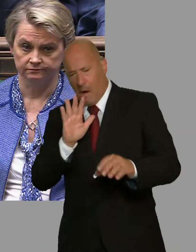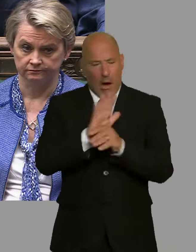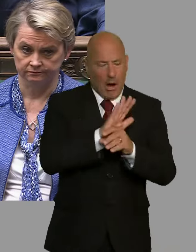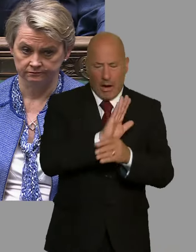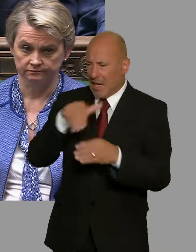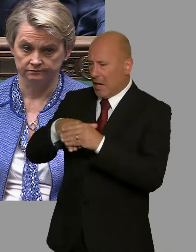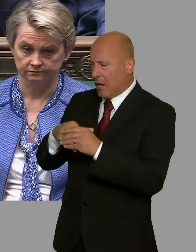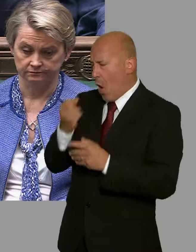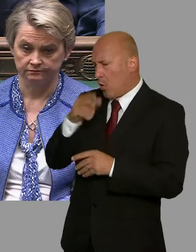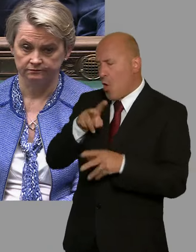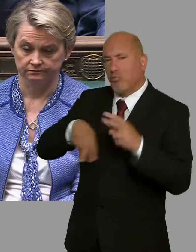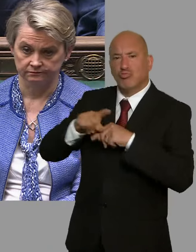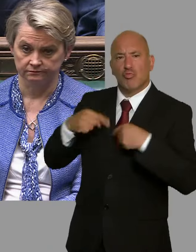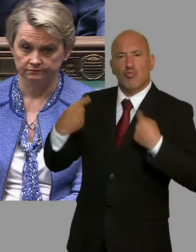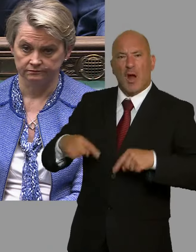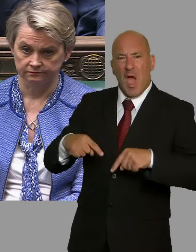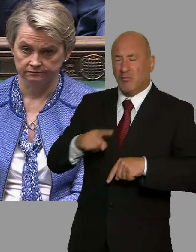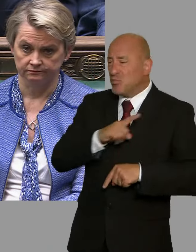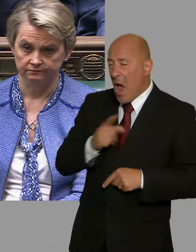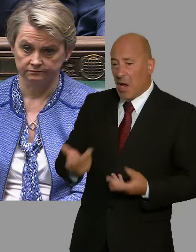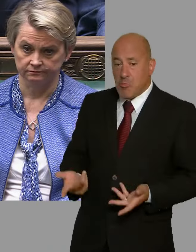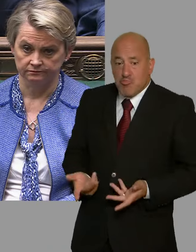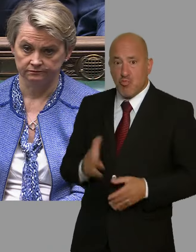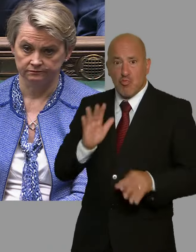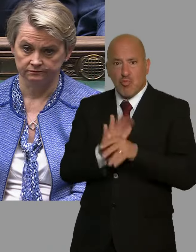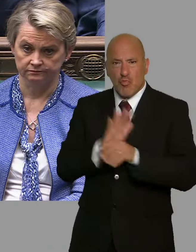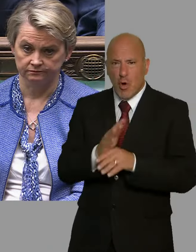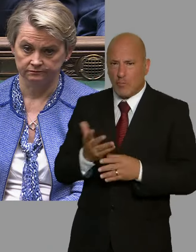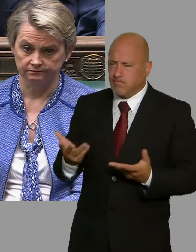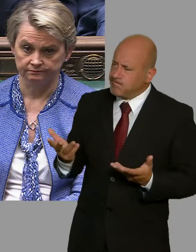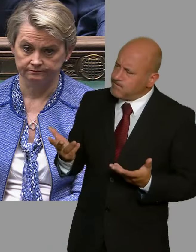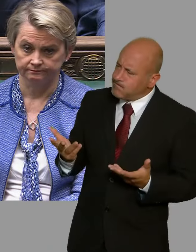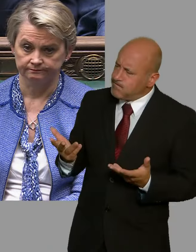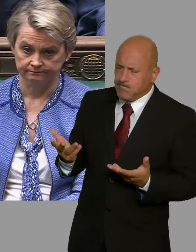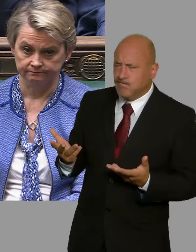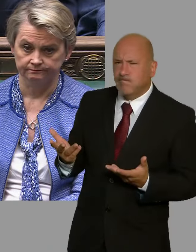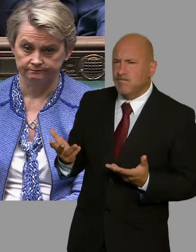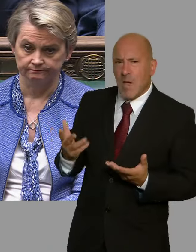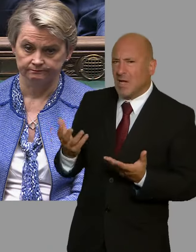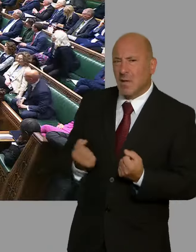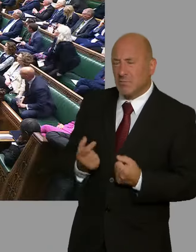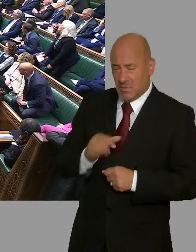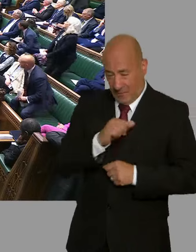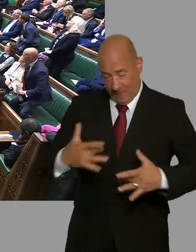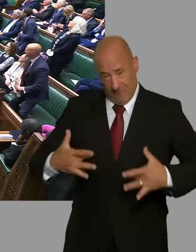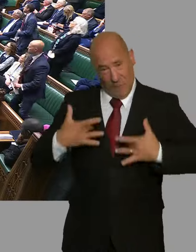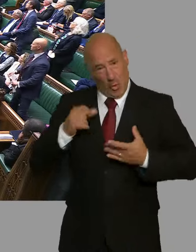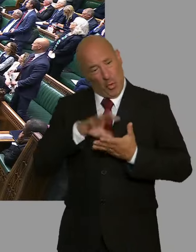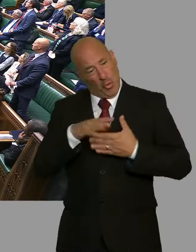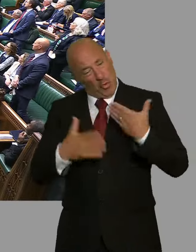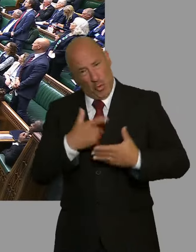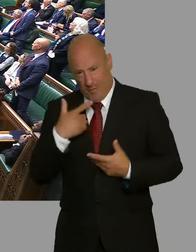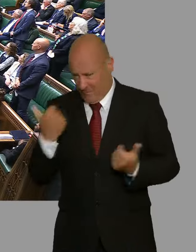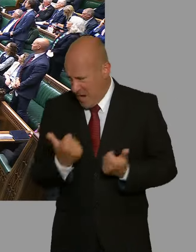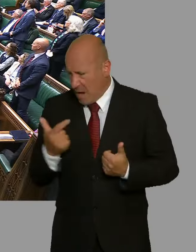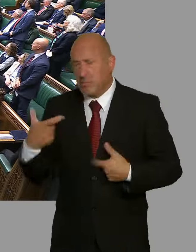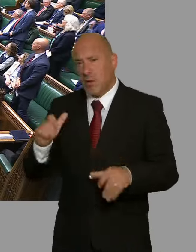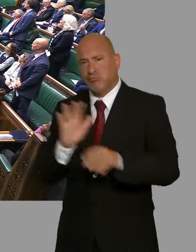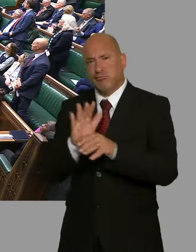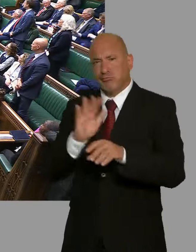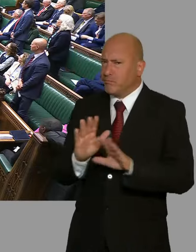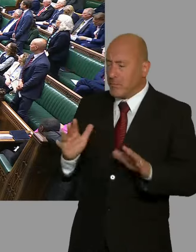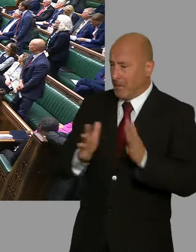reputation and the relationship that we have with them. And so we will continue to raise it. John MacDonald. Mr.